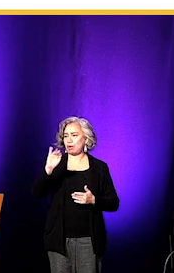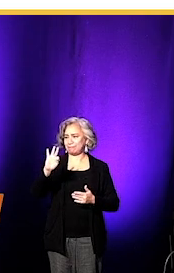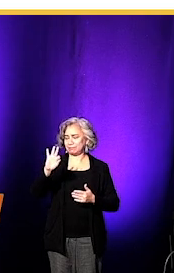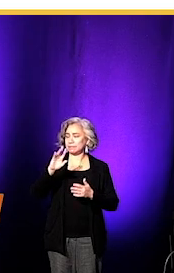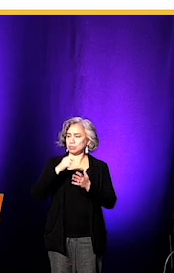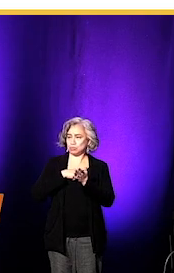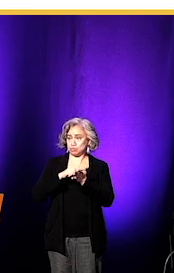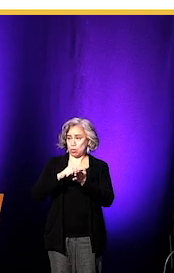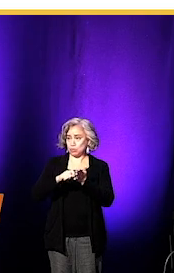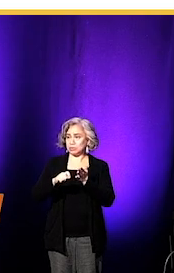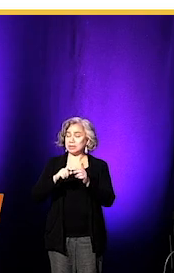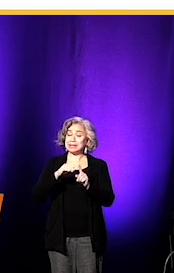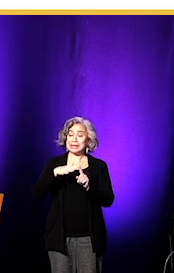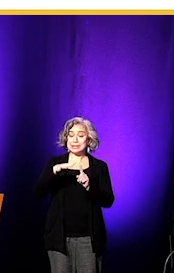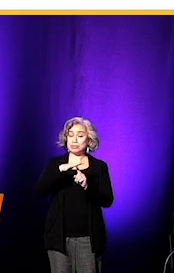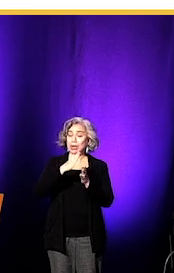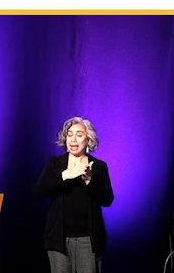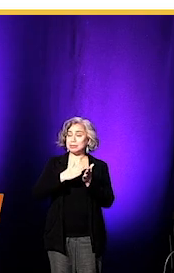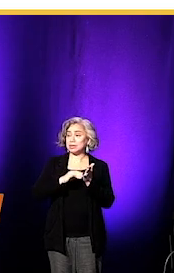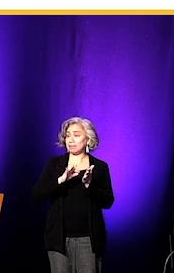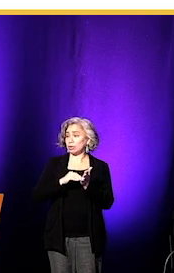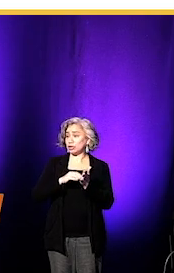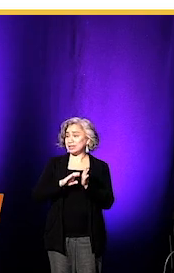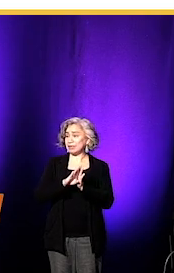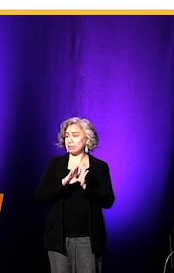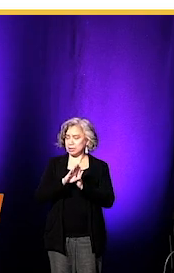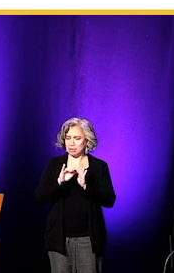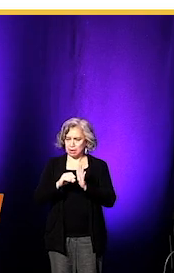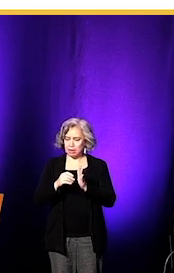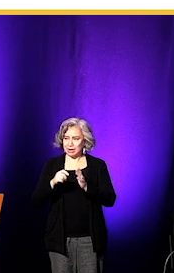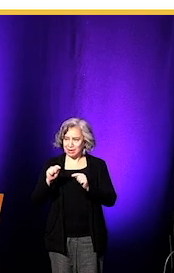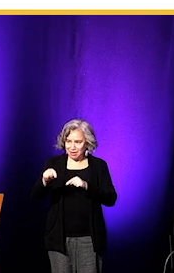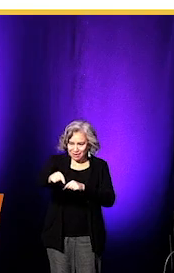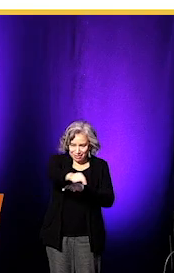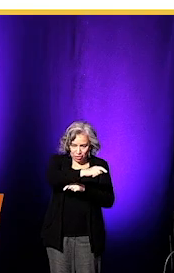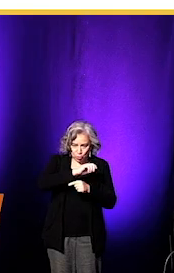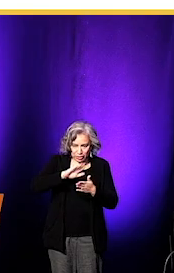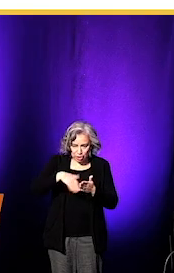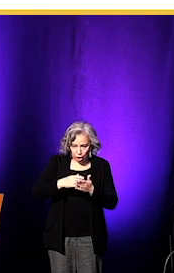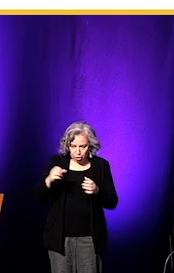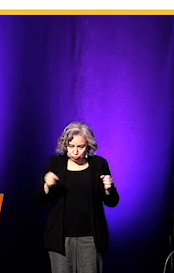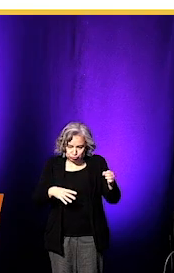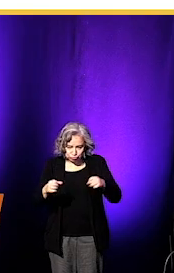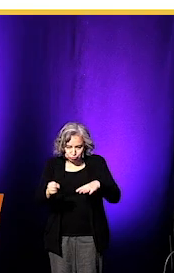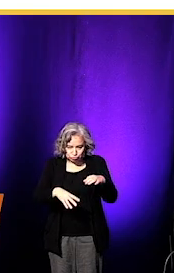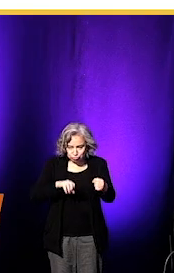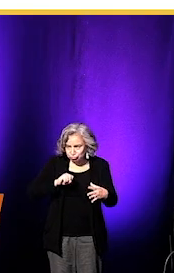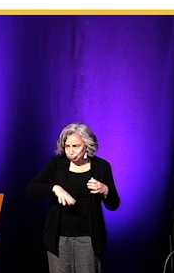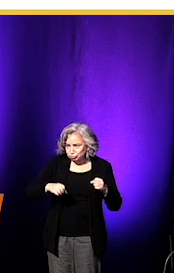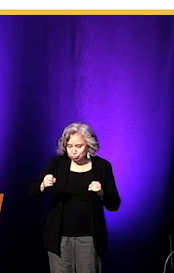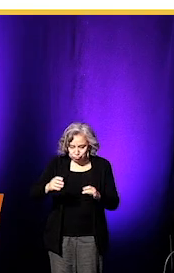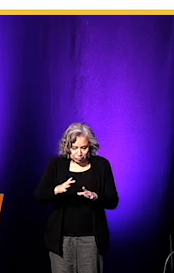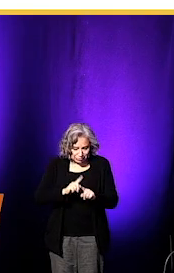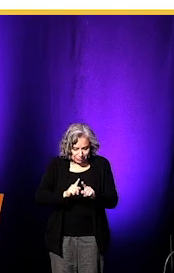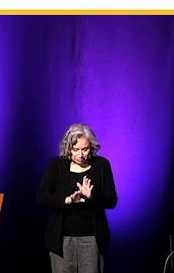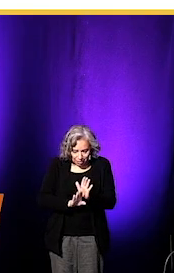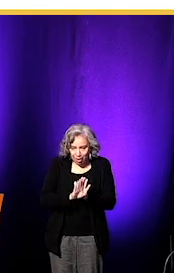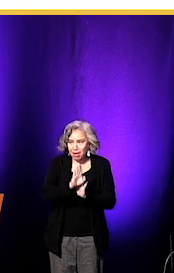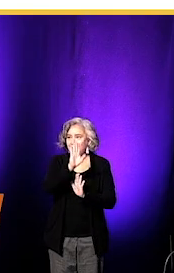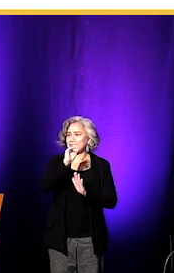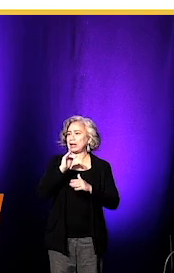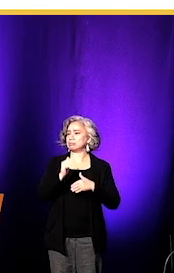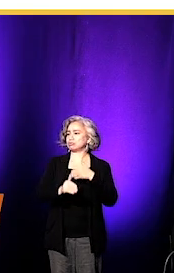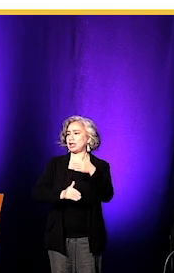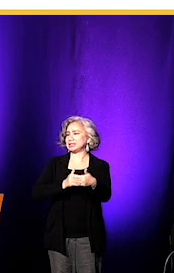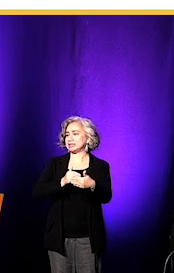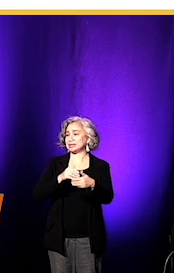aspects of learning and development are mutually constituting aspects of a single process. Too often in our field, it has